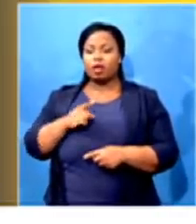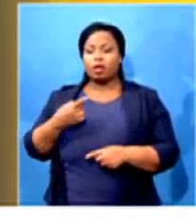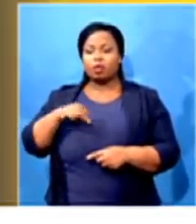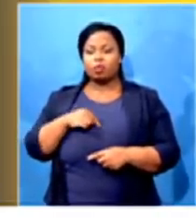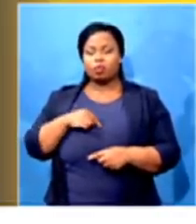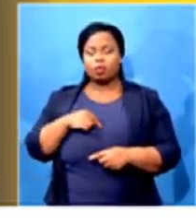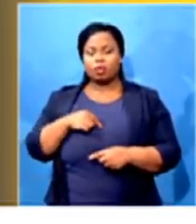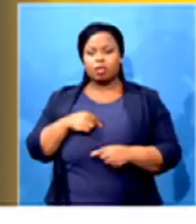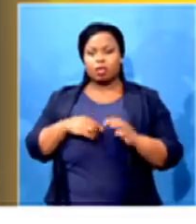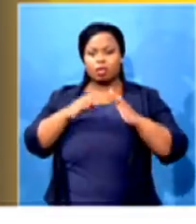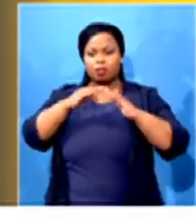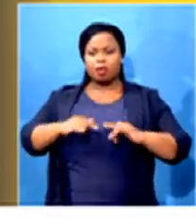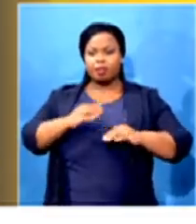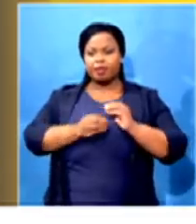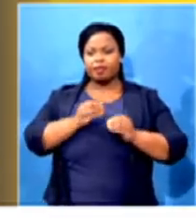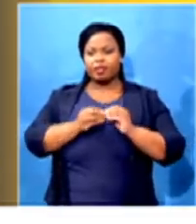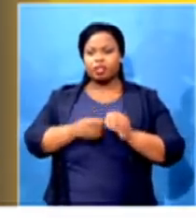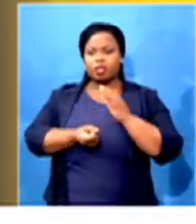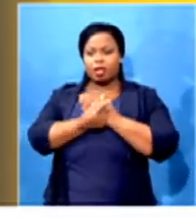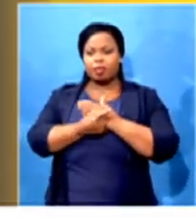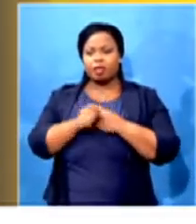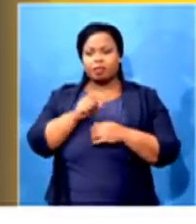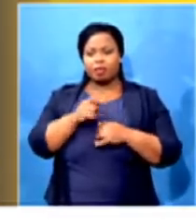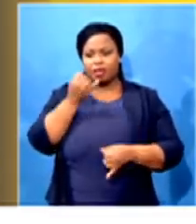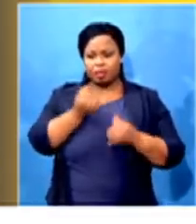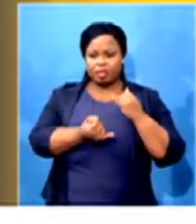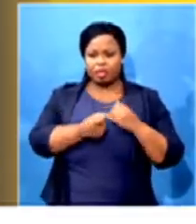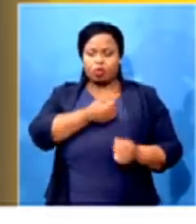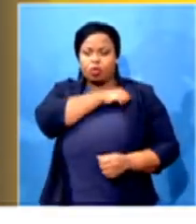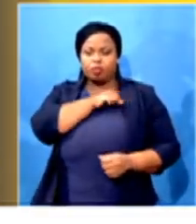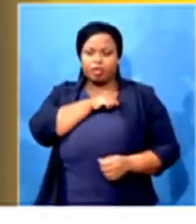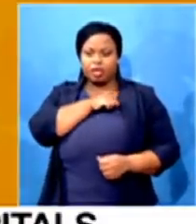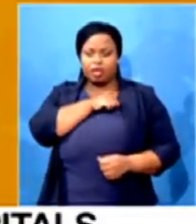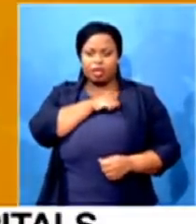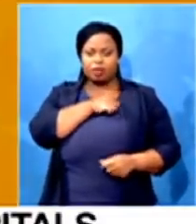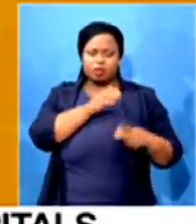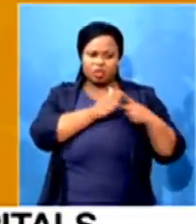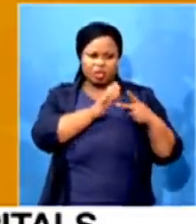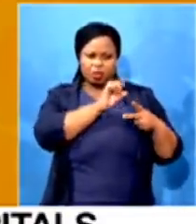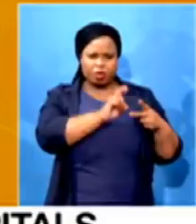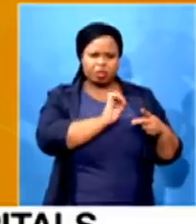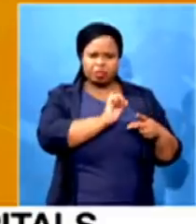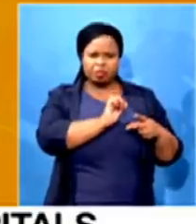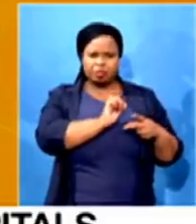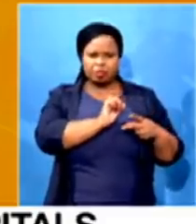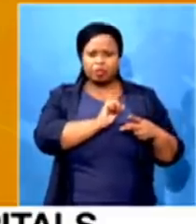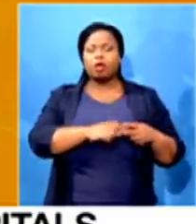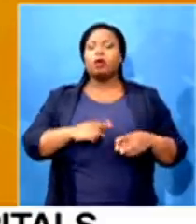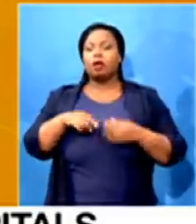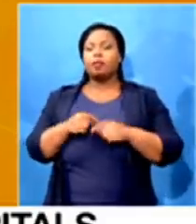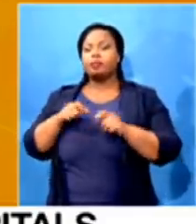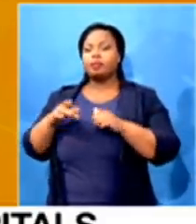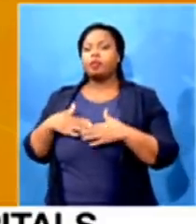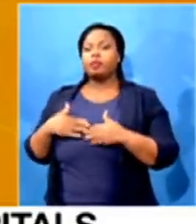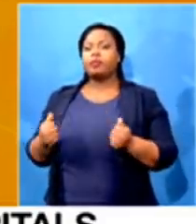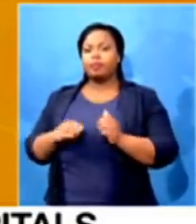the hospital that gave us a lot of deaths. Sorry, what is the second question? We were talking to the recoveries. That's it, the